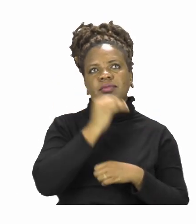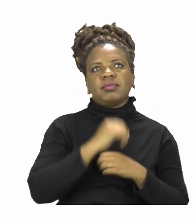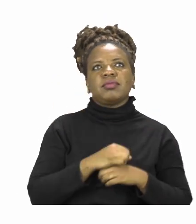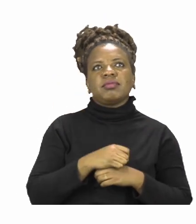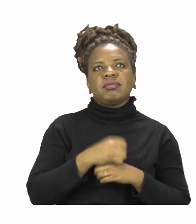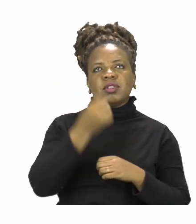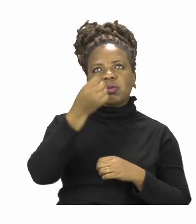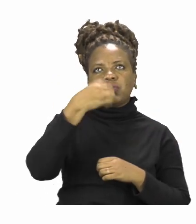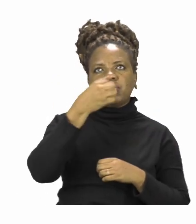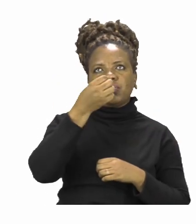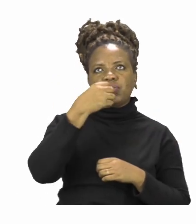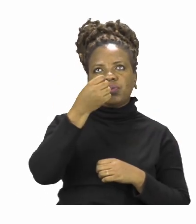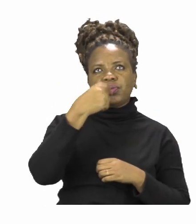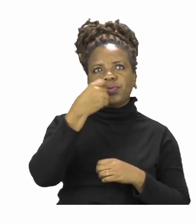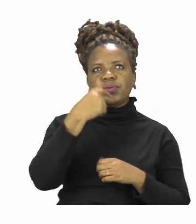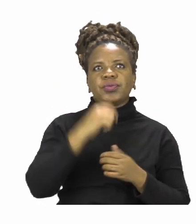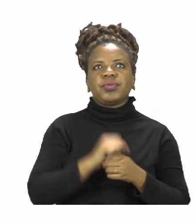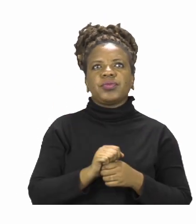Medicine.